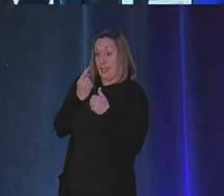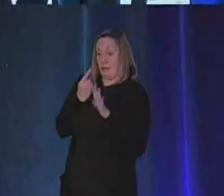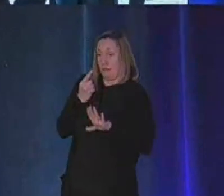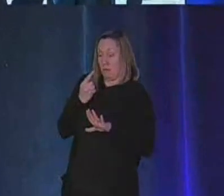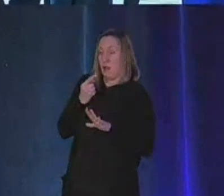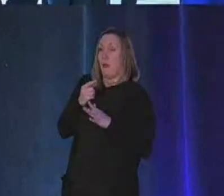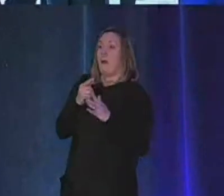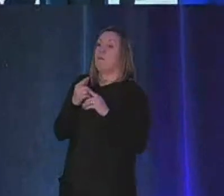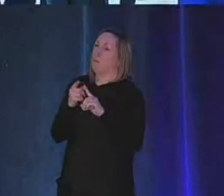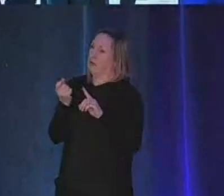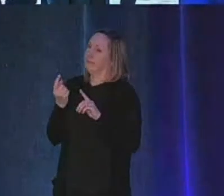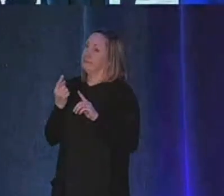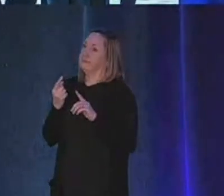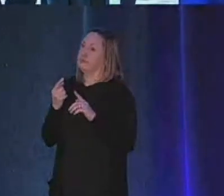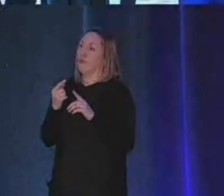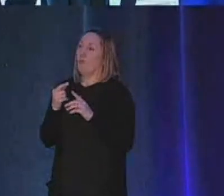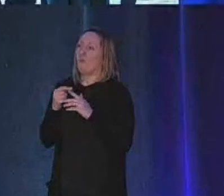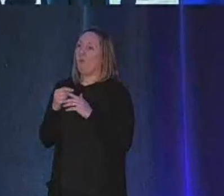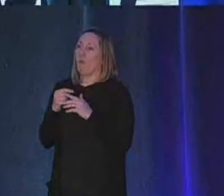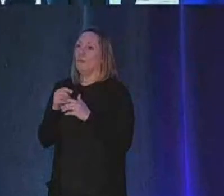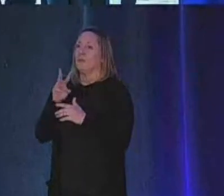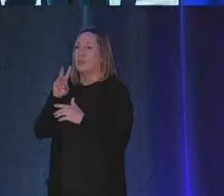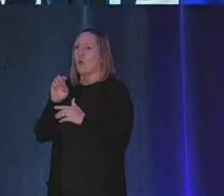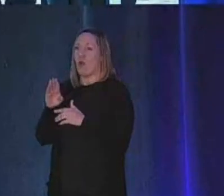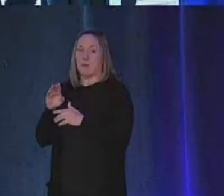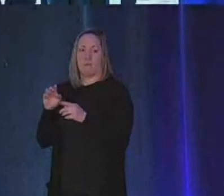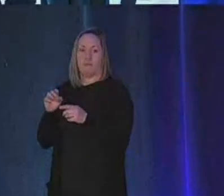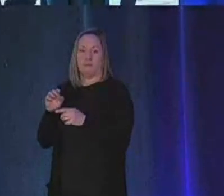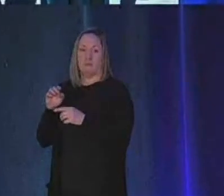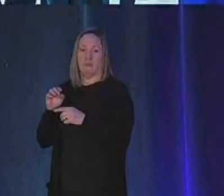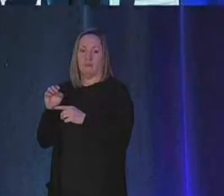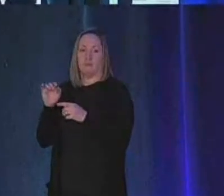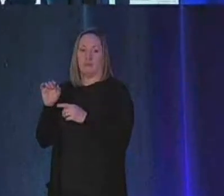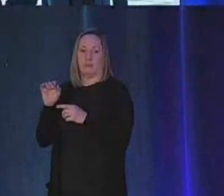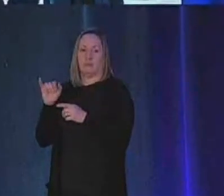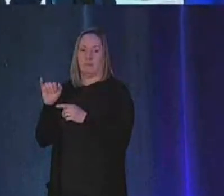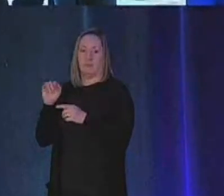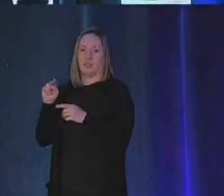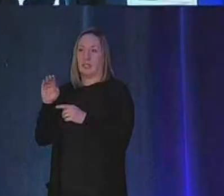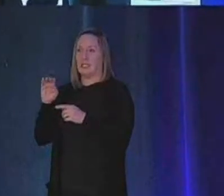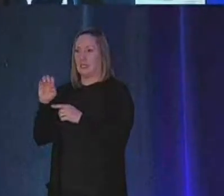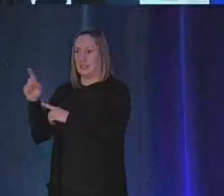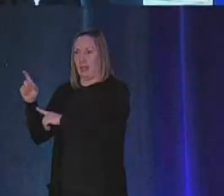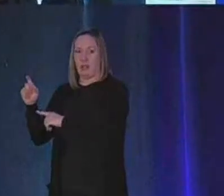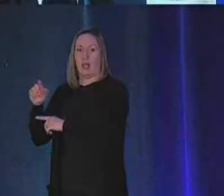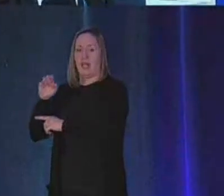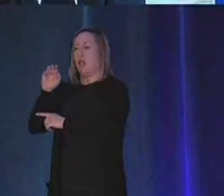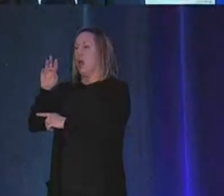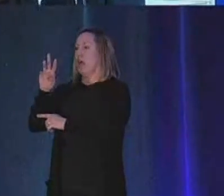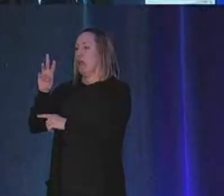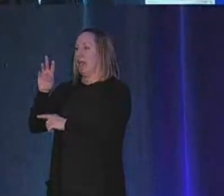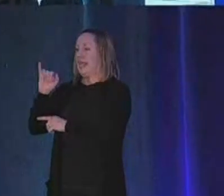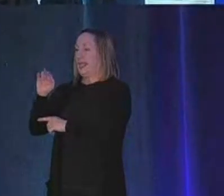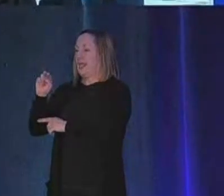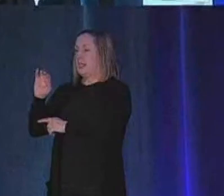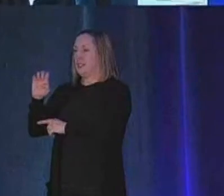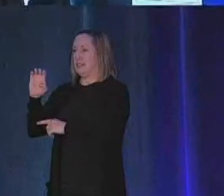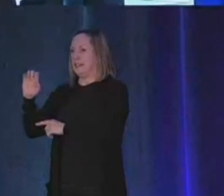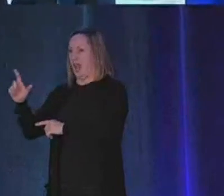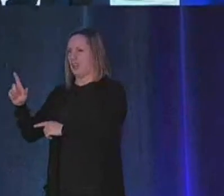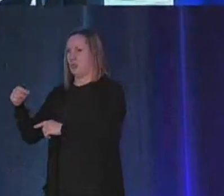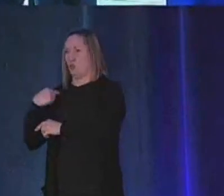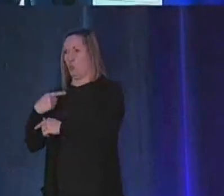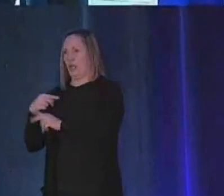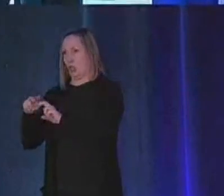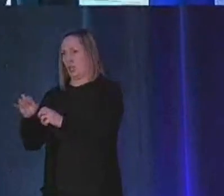but at Webpage Test, we actually associate it with a graphic, which I'd love to, again, talk about if you have some time. T is